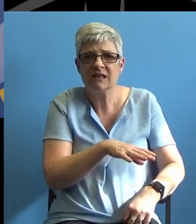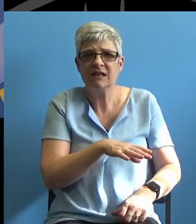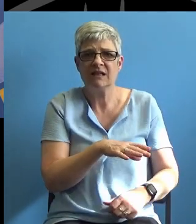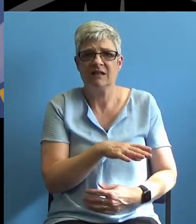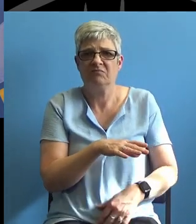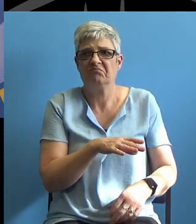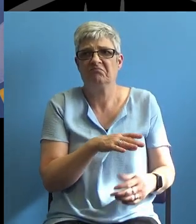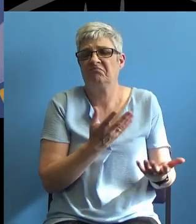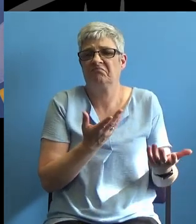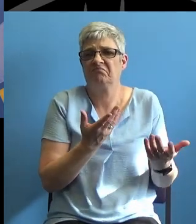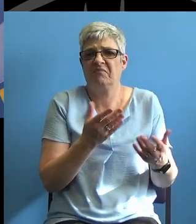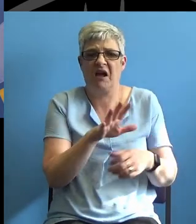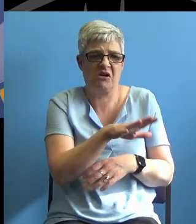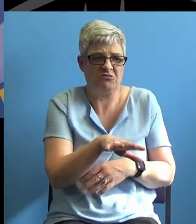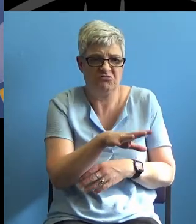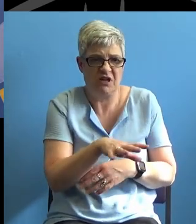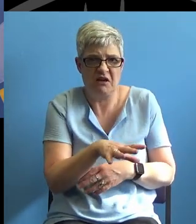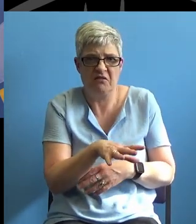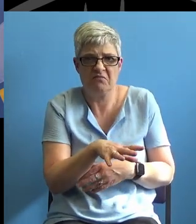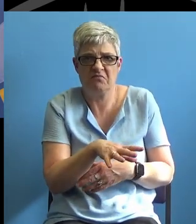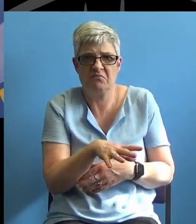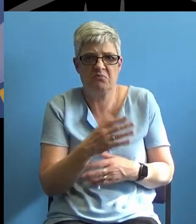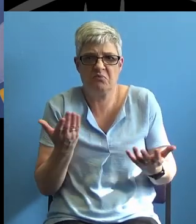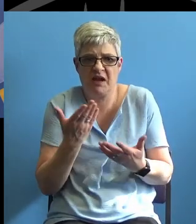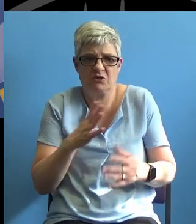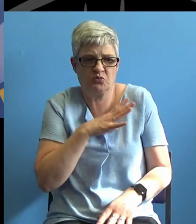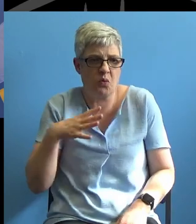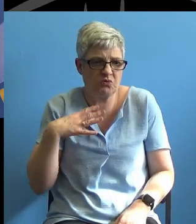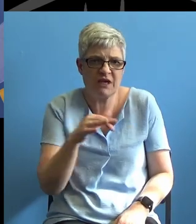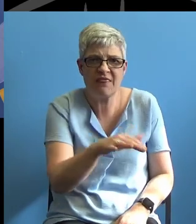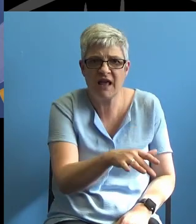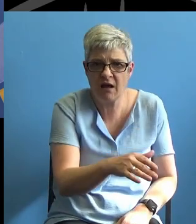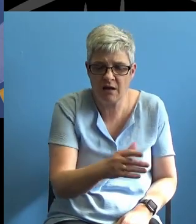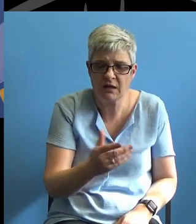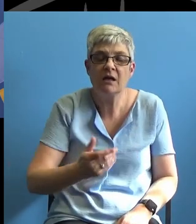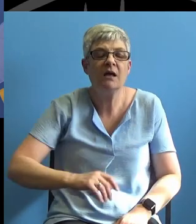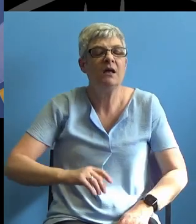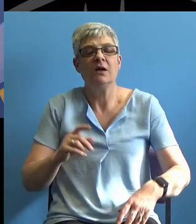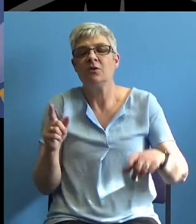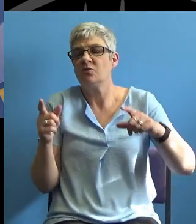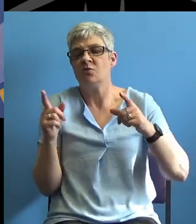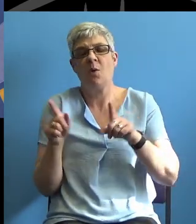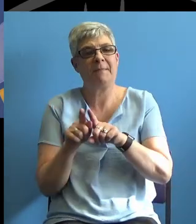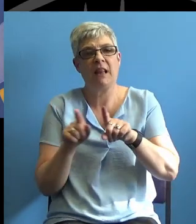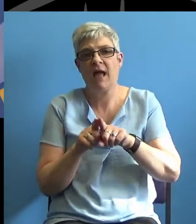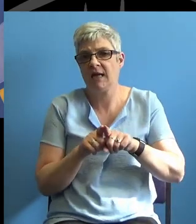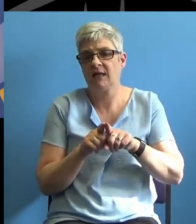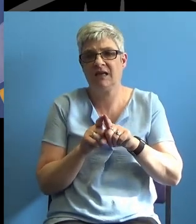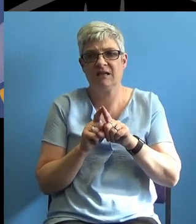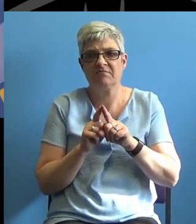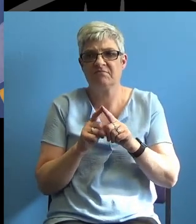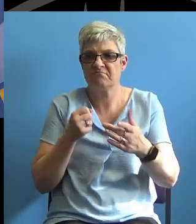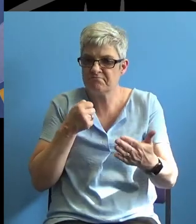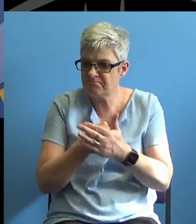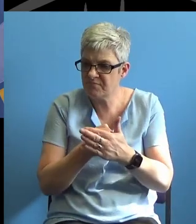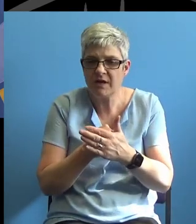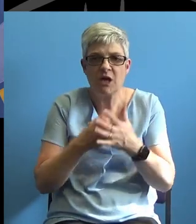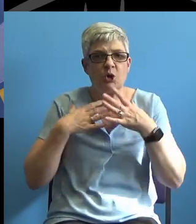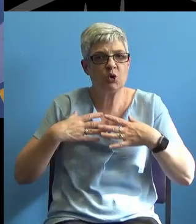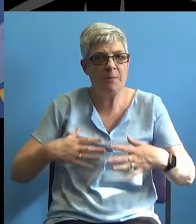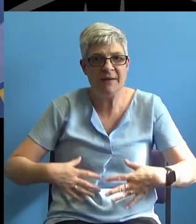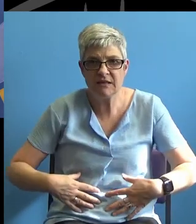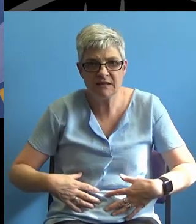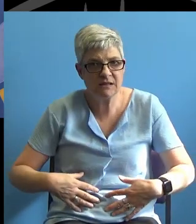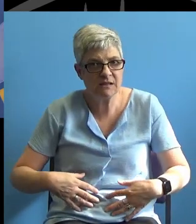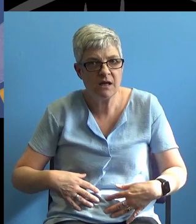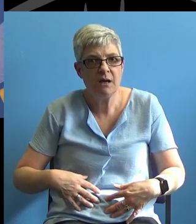an occupied country. He will come again, not as one limited to human flesh, but king